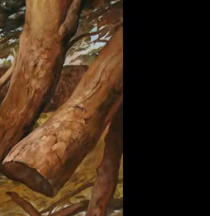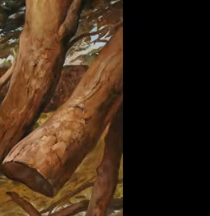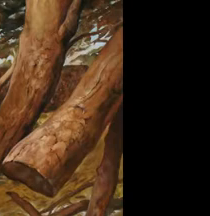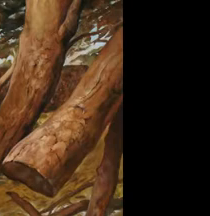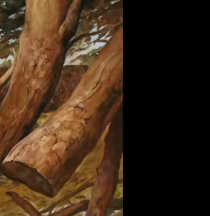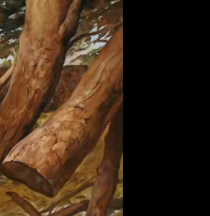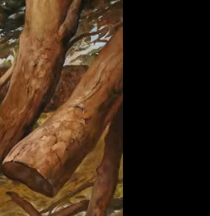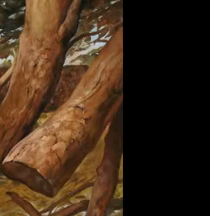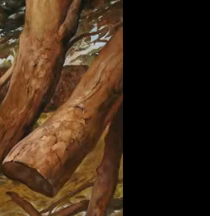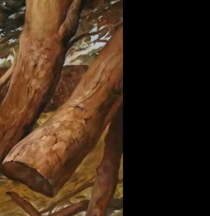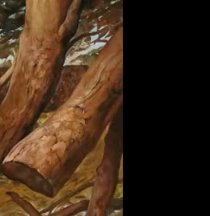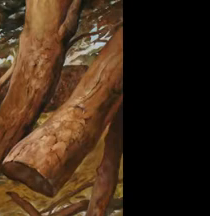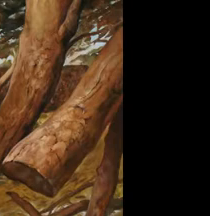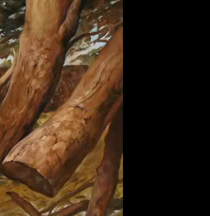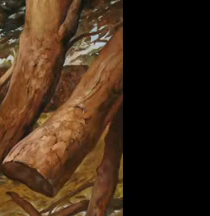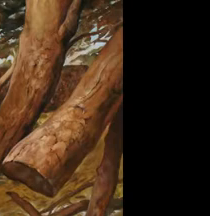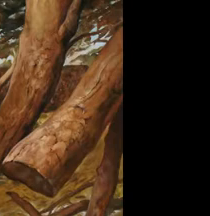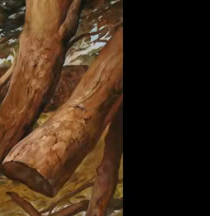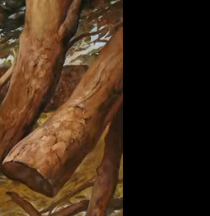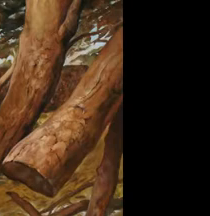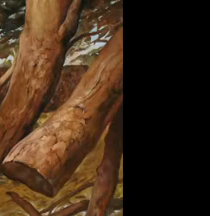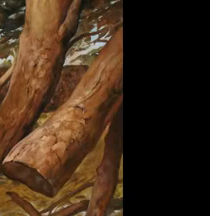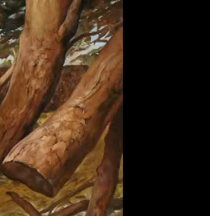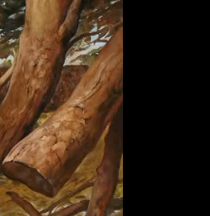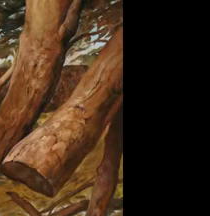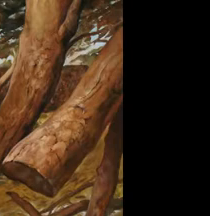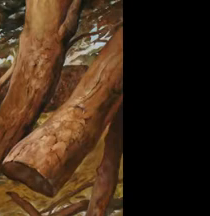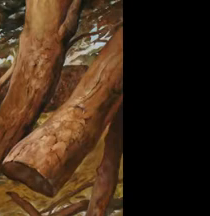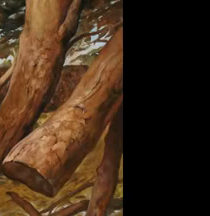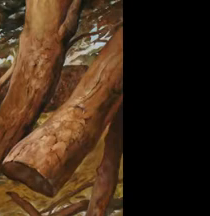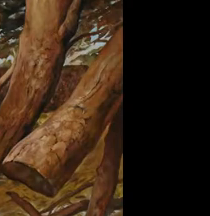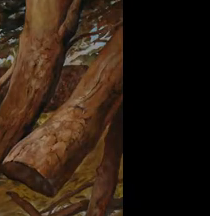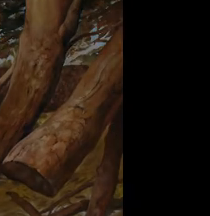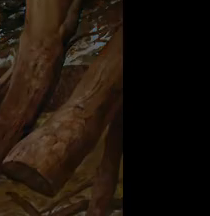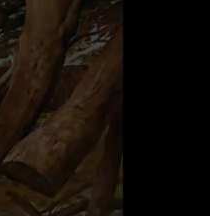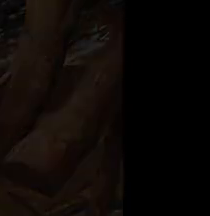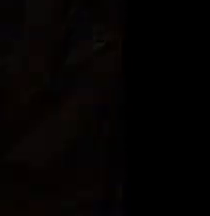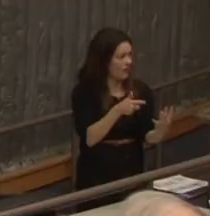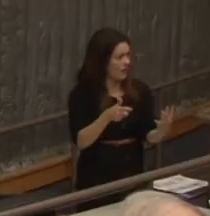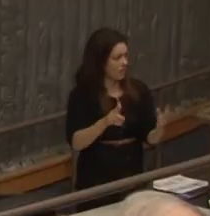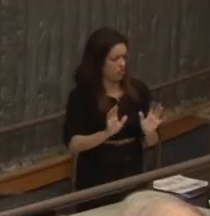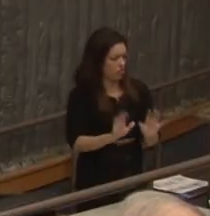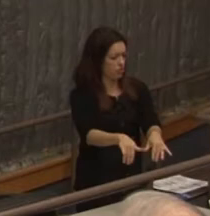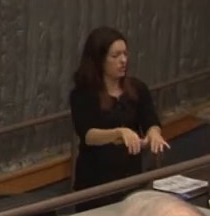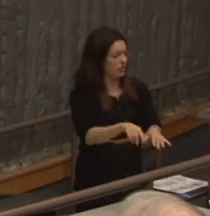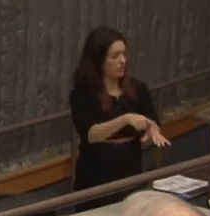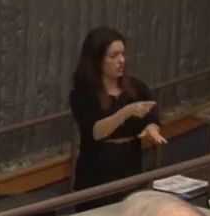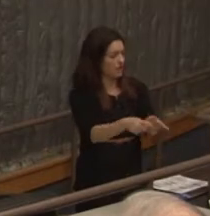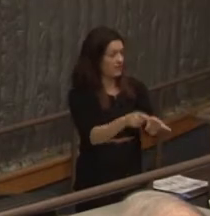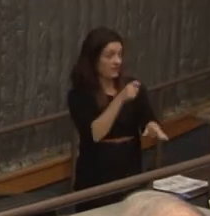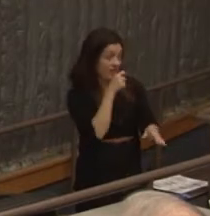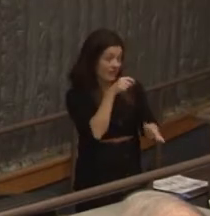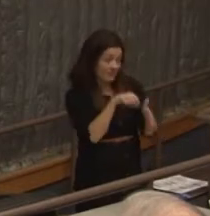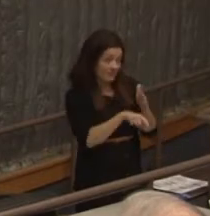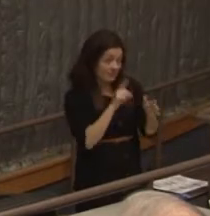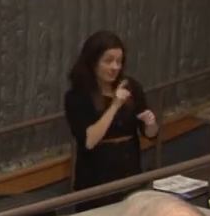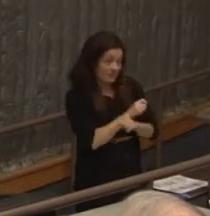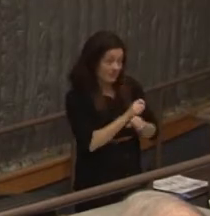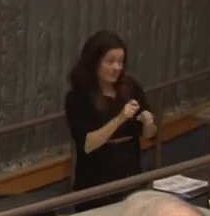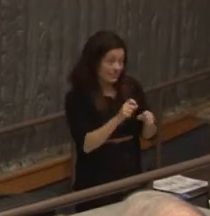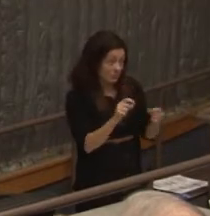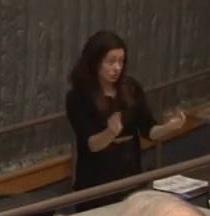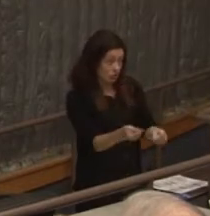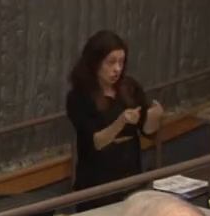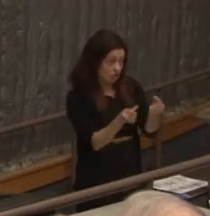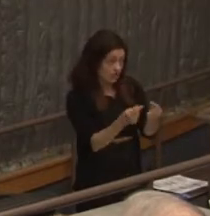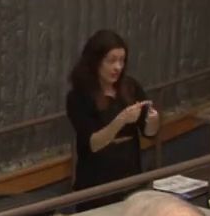to prove that many of the people who were shot and pushed into the graves were not killed but only wounded and were